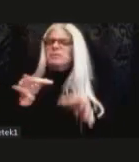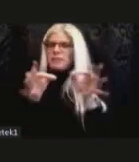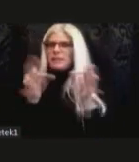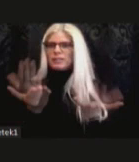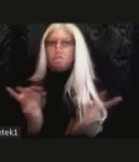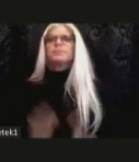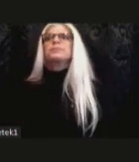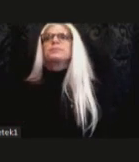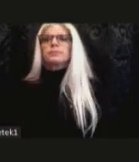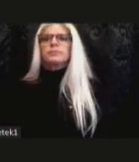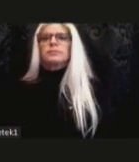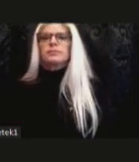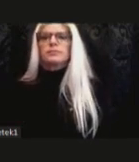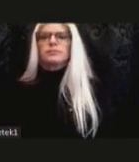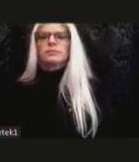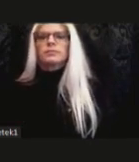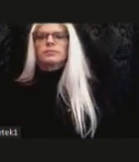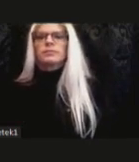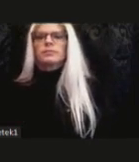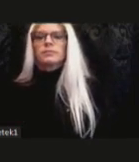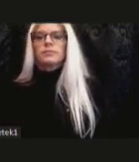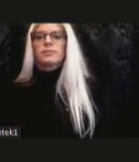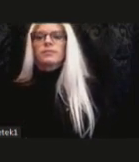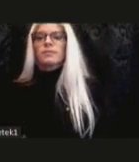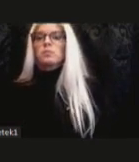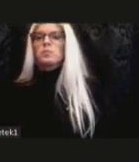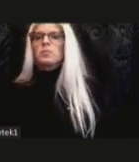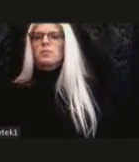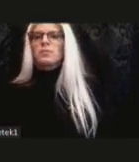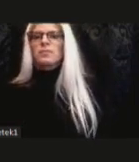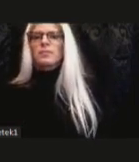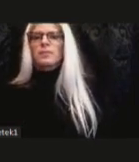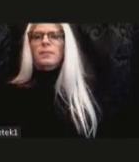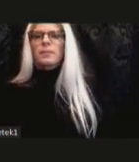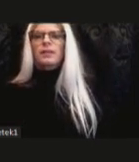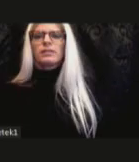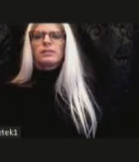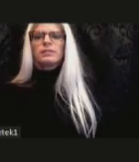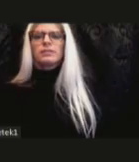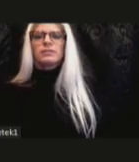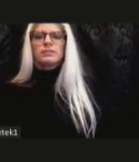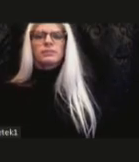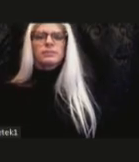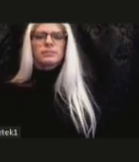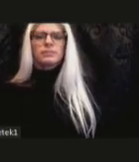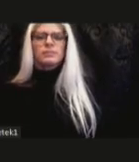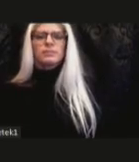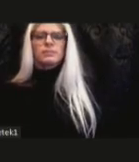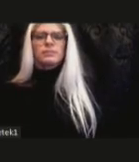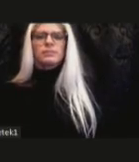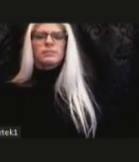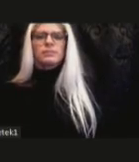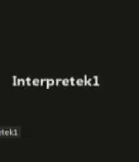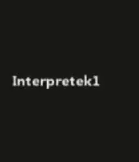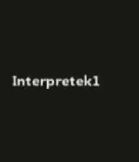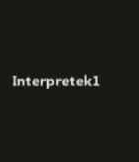want to pause, it's been a pleasure working with Jackie Richardson, Helen Harris, and Femetta Lewis, Andrew Persons, all the